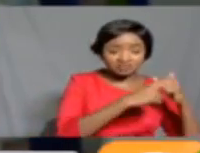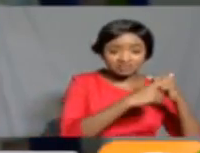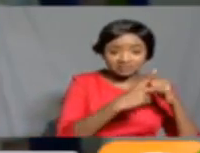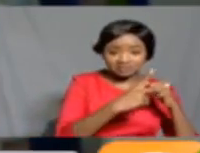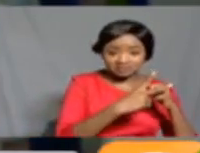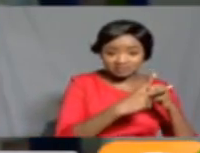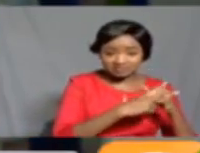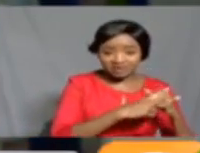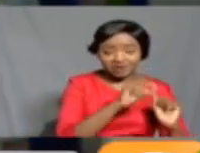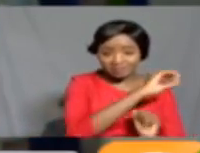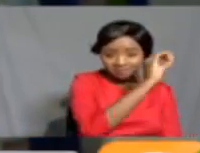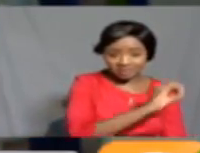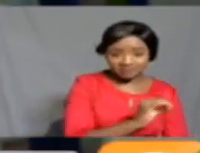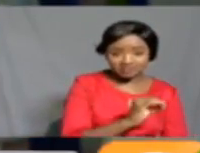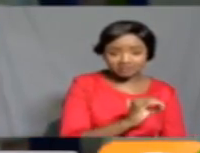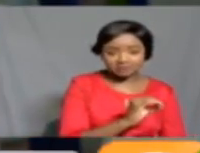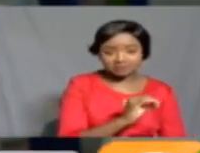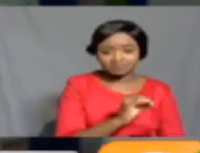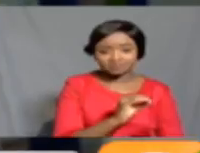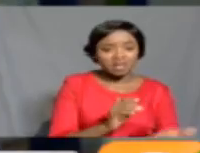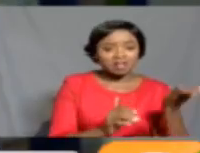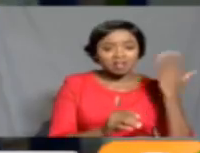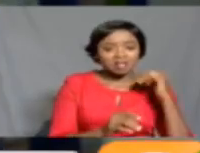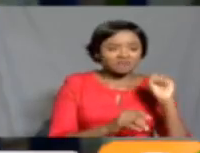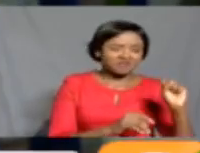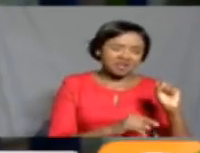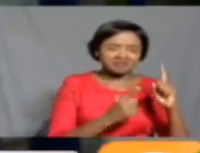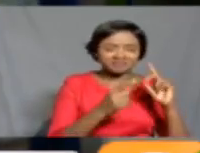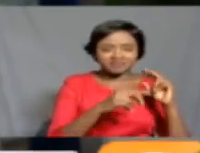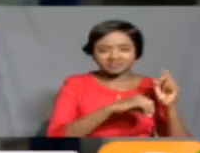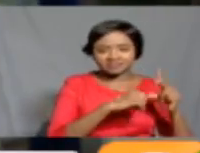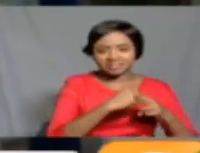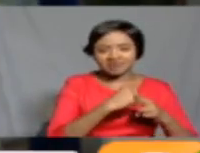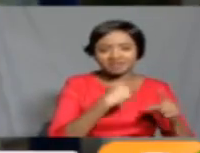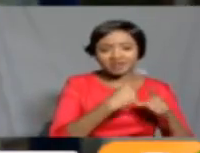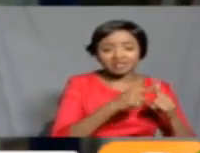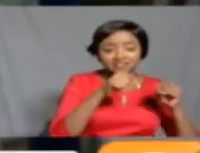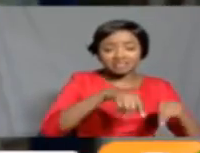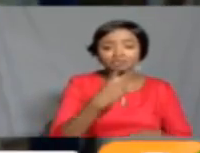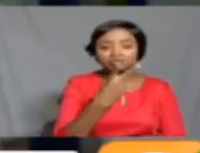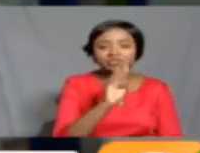67% in the last 5-7 years to 24% currently.